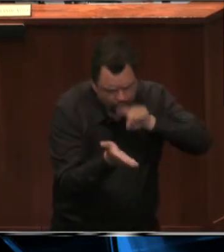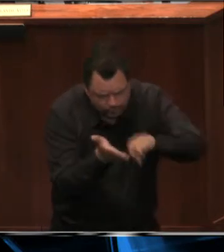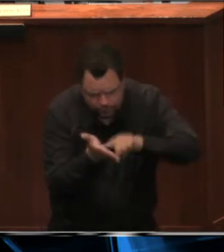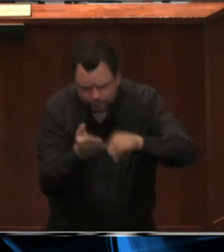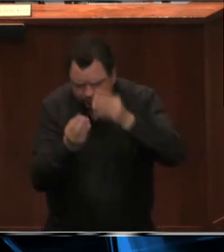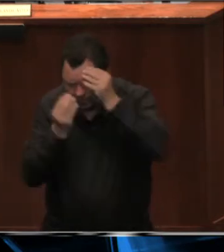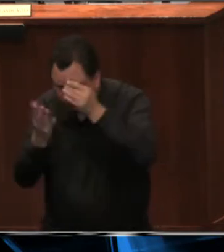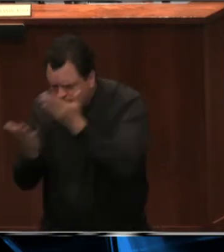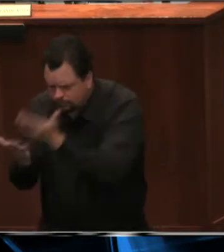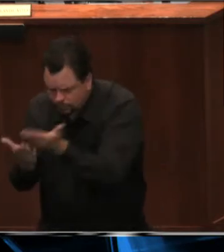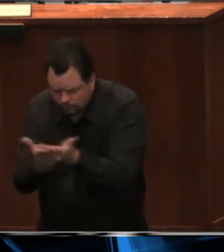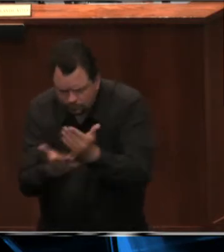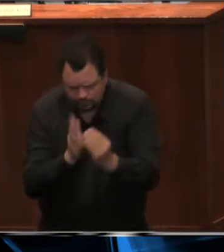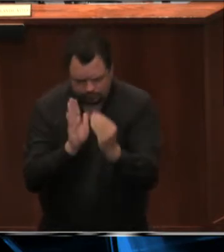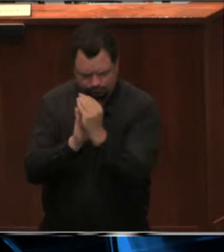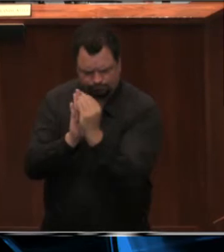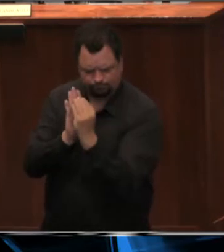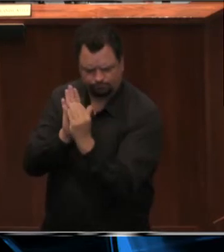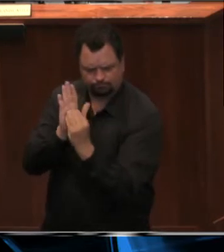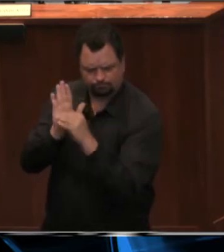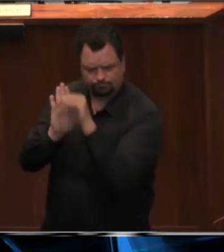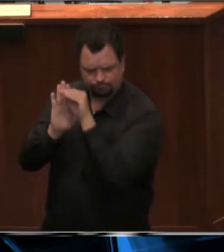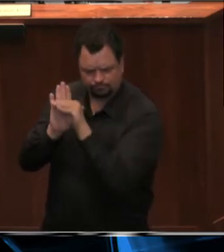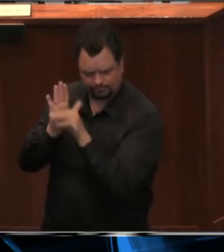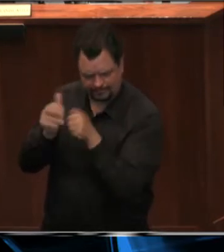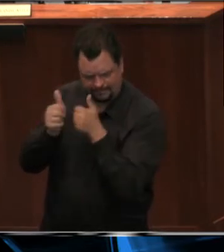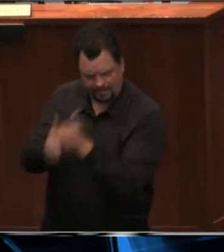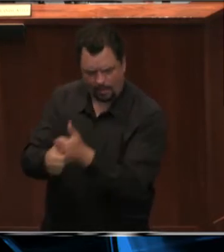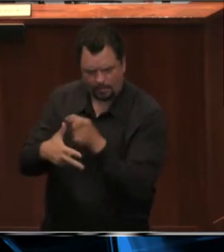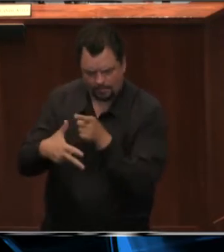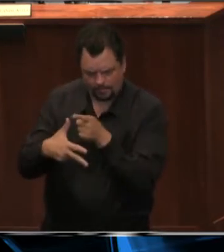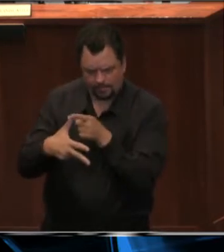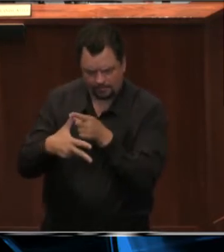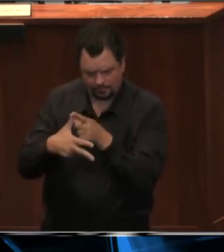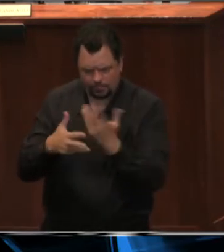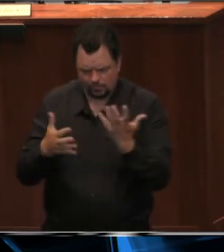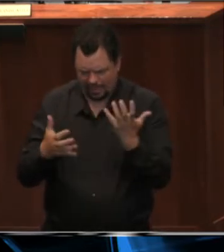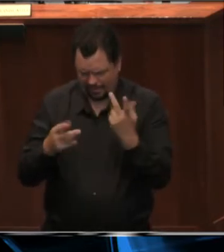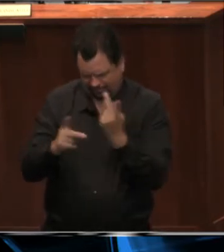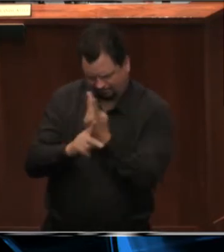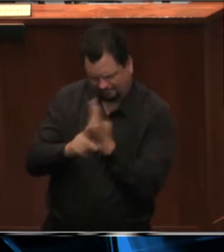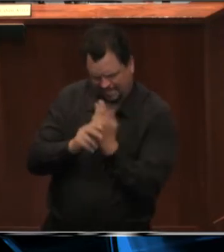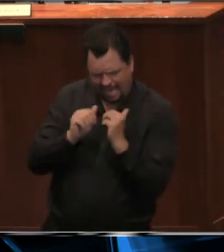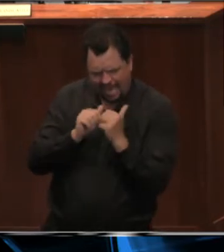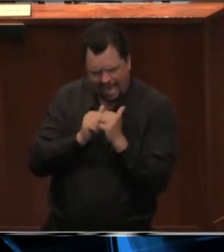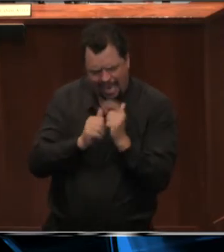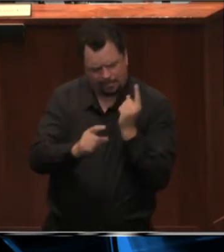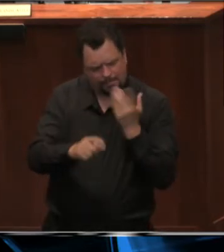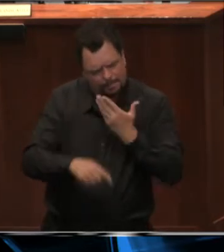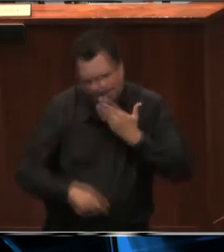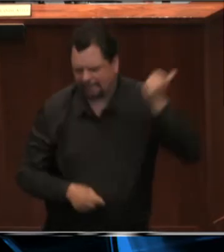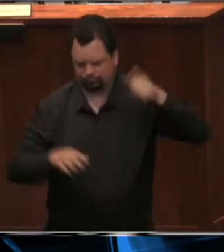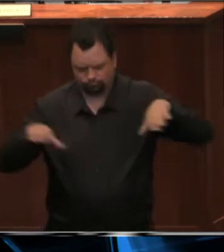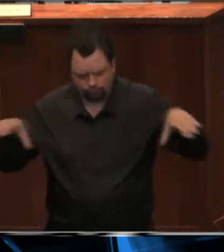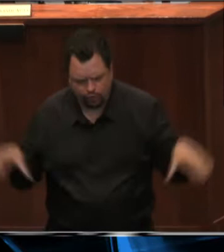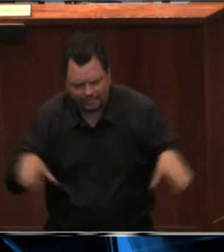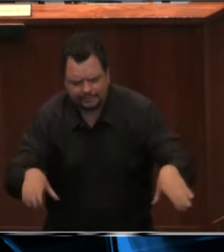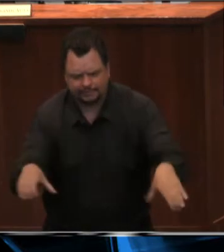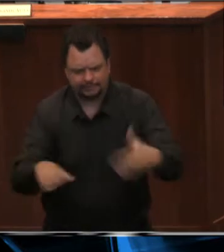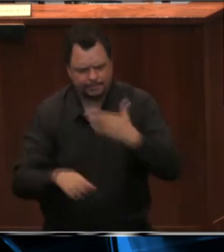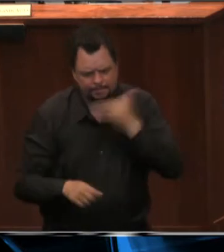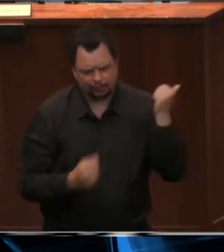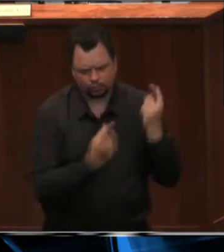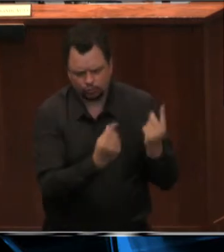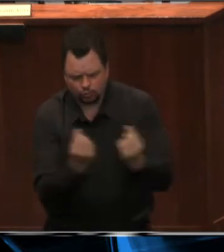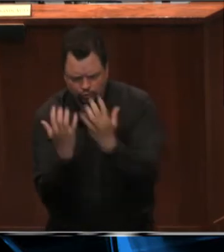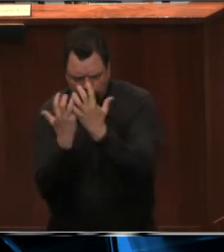public health practices. And as an example of that, I attended the NACHO, which is the National Association of